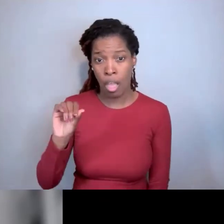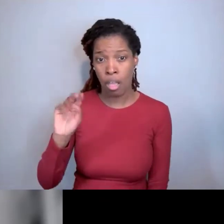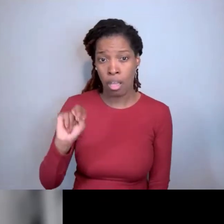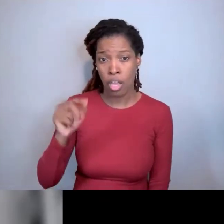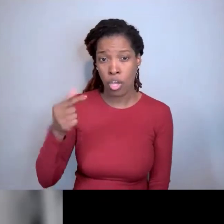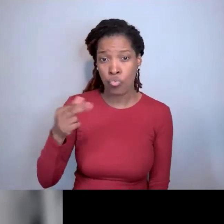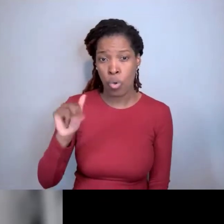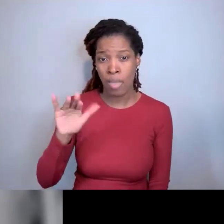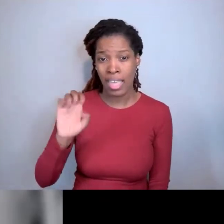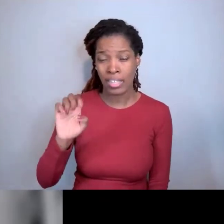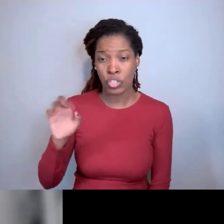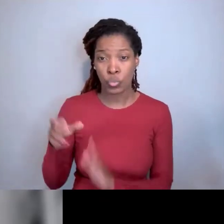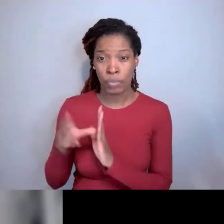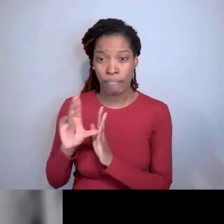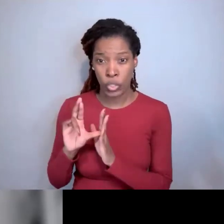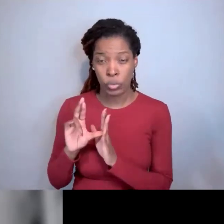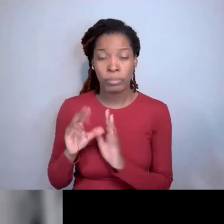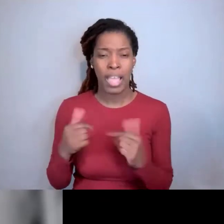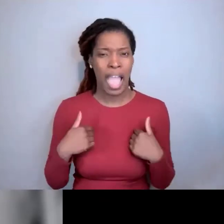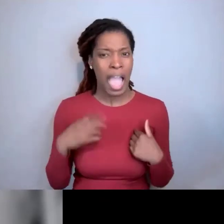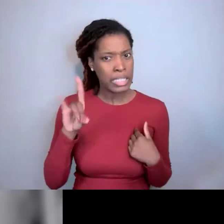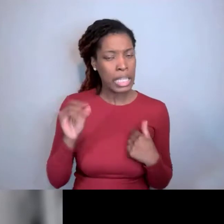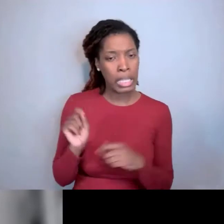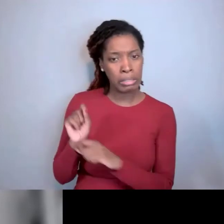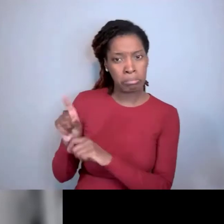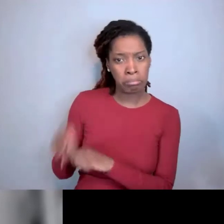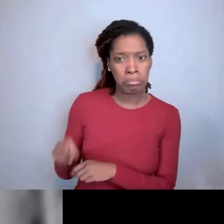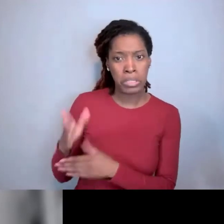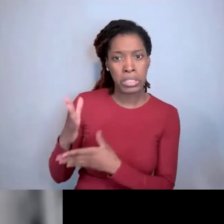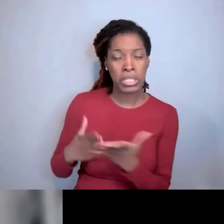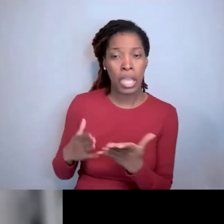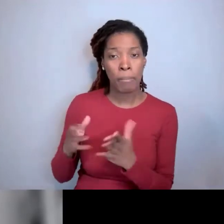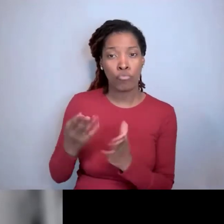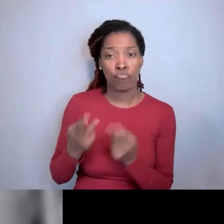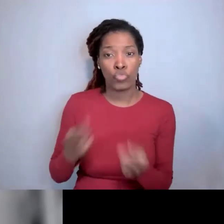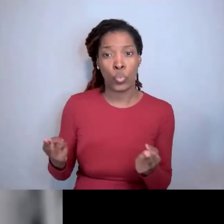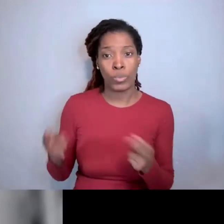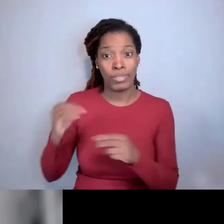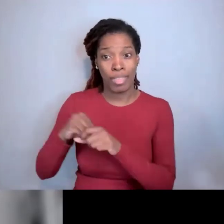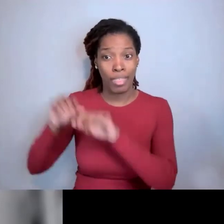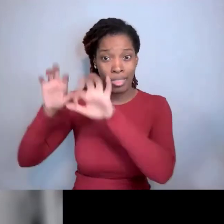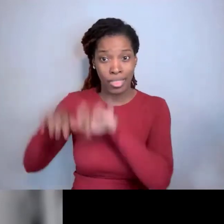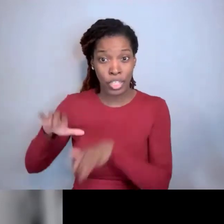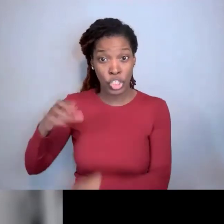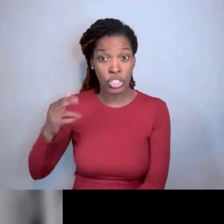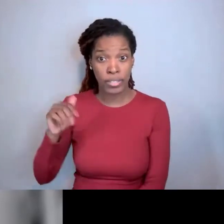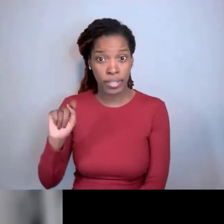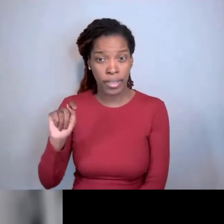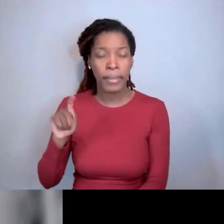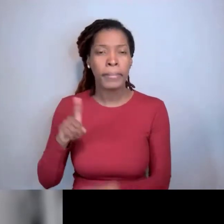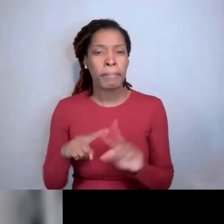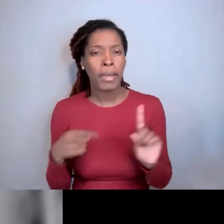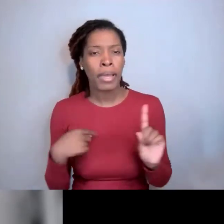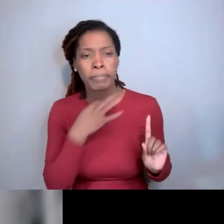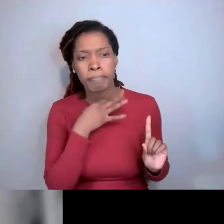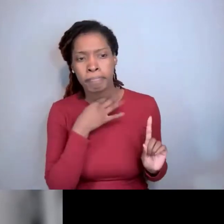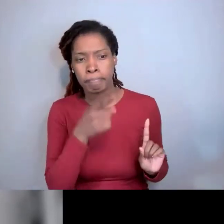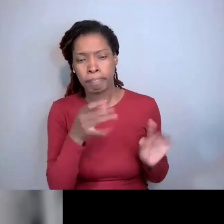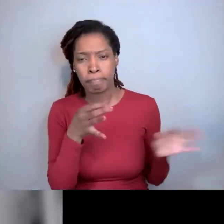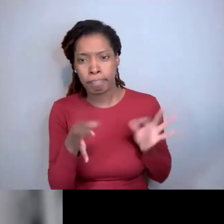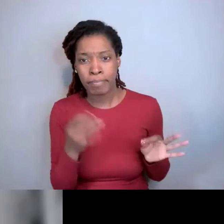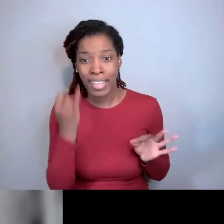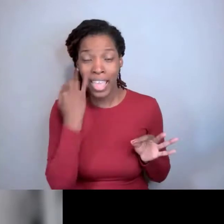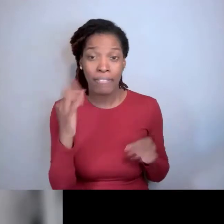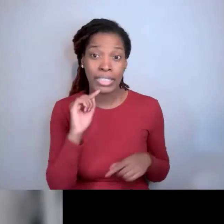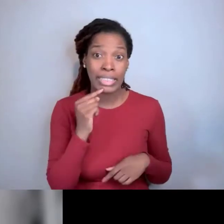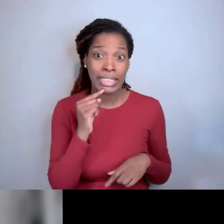some of our resources in the chat, but I wonder if you could talk about if there are significant changes and what